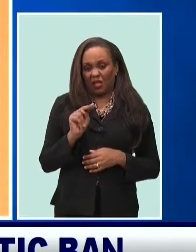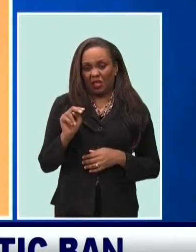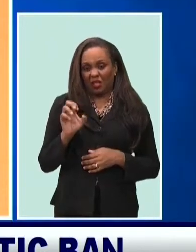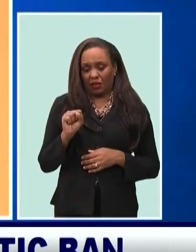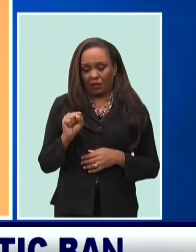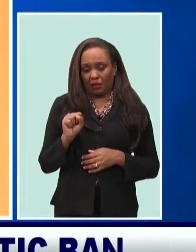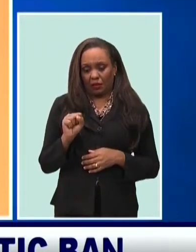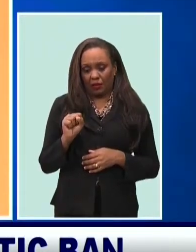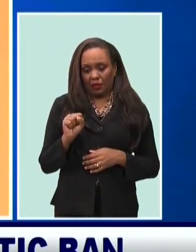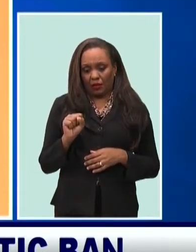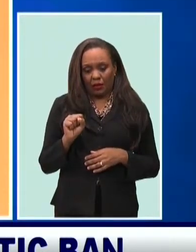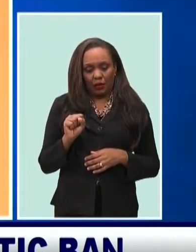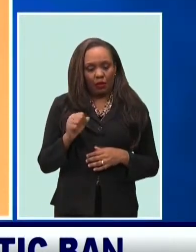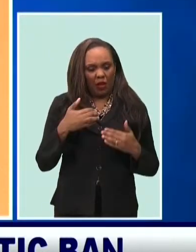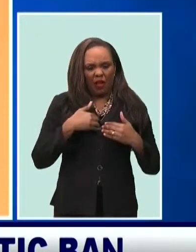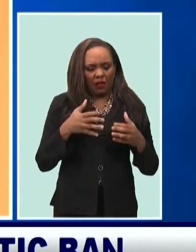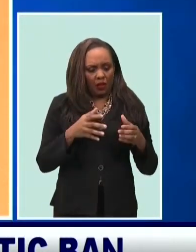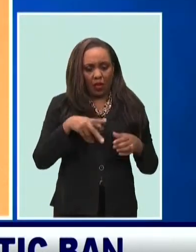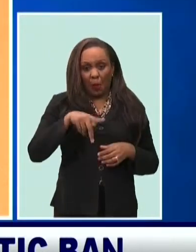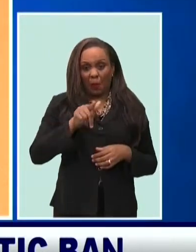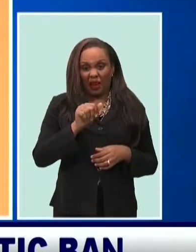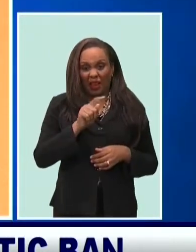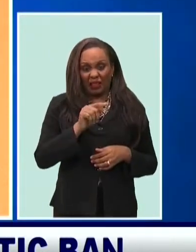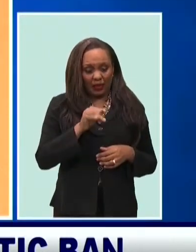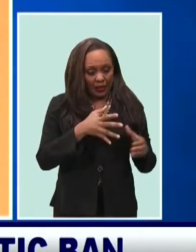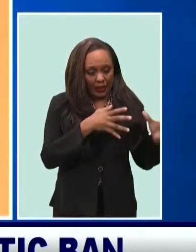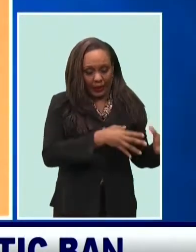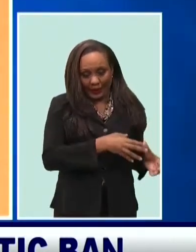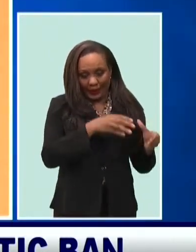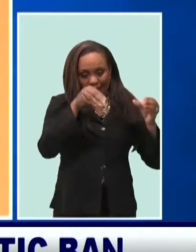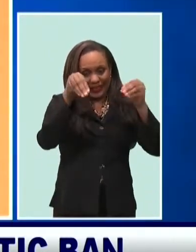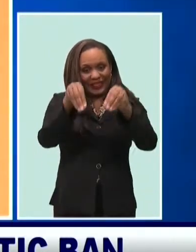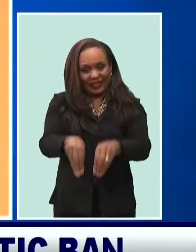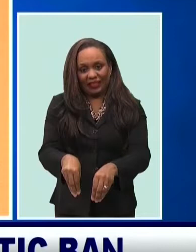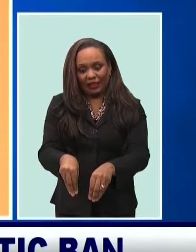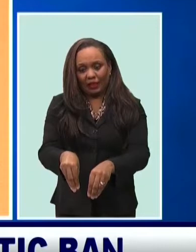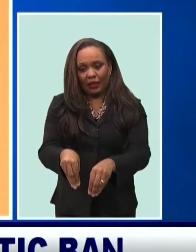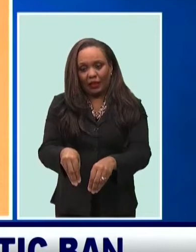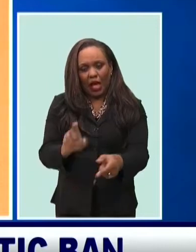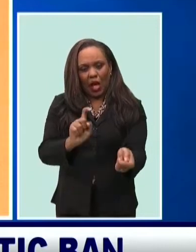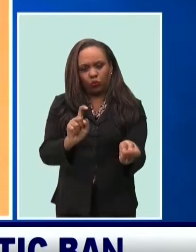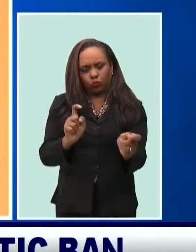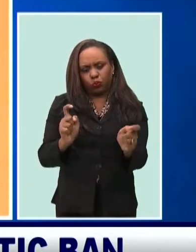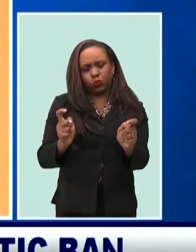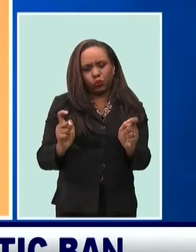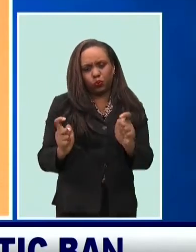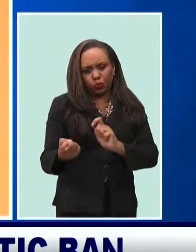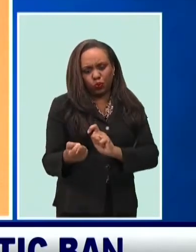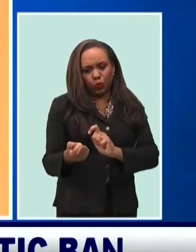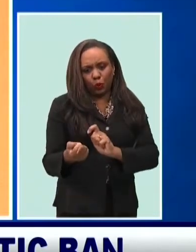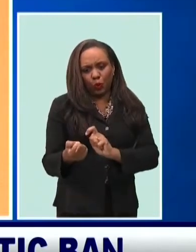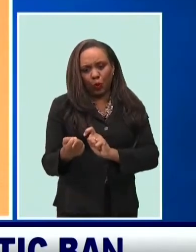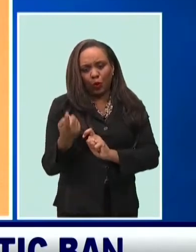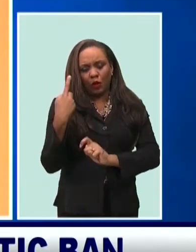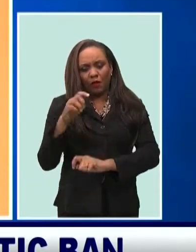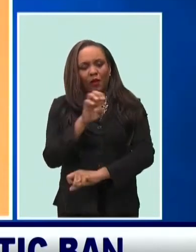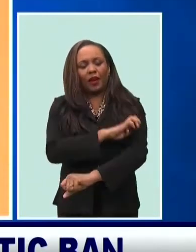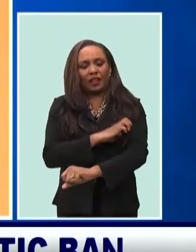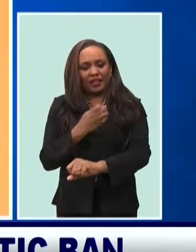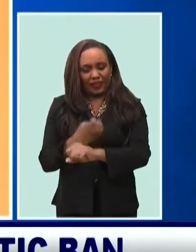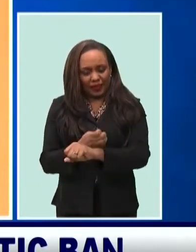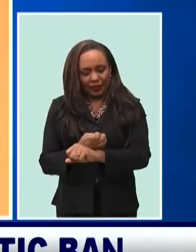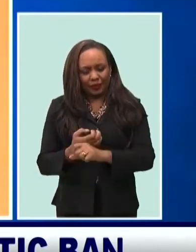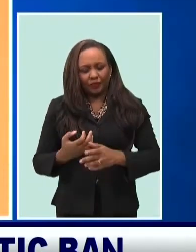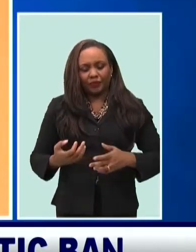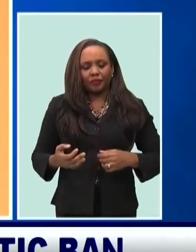plastics. This is the plastics that not just addressed by the ban, but even some that are in the ban, such as the PLA and the and those types, but